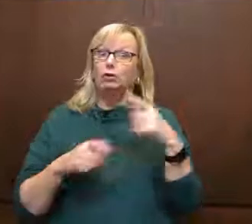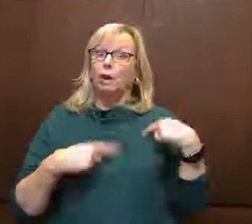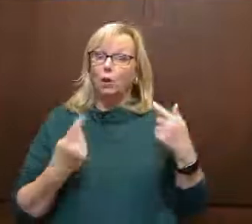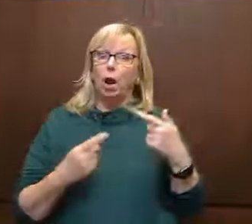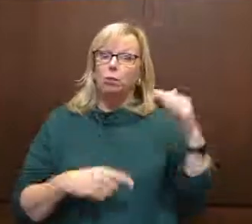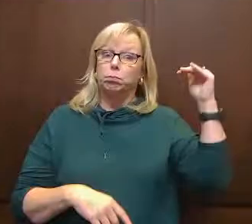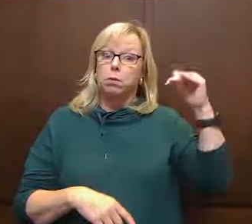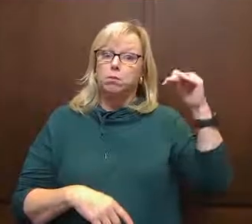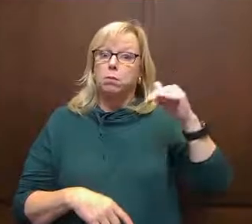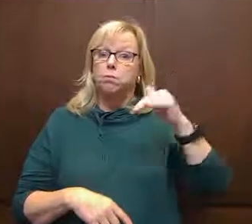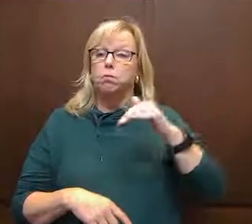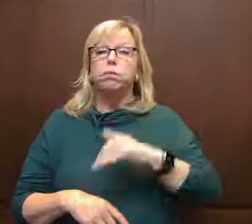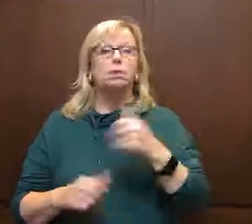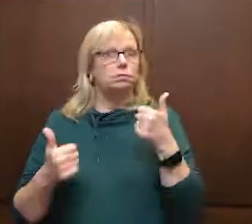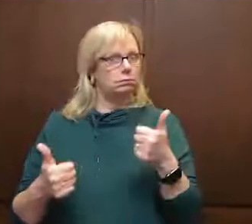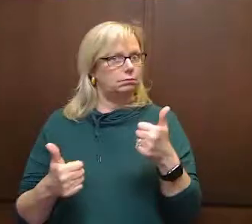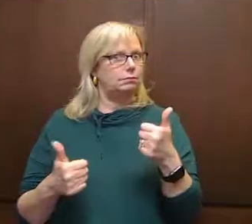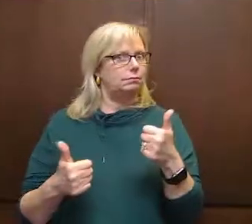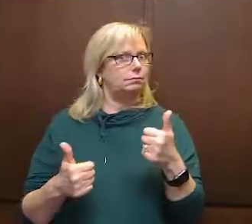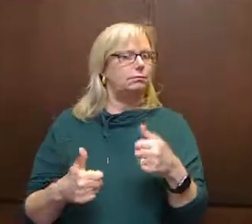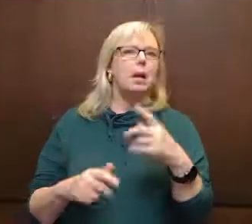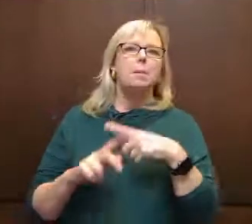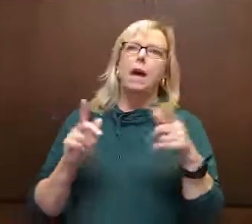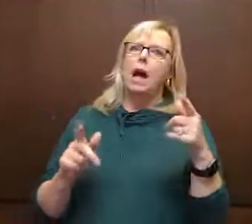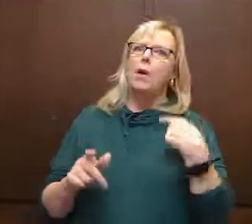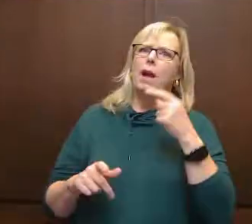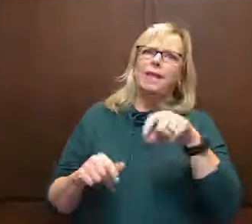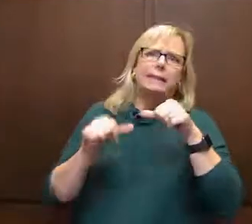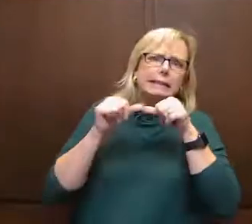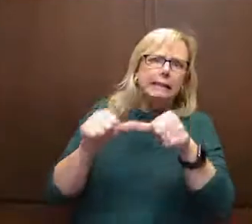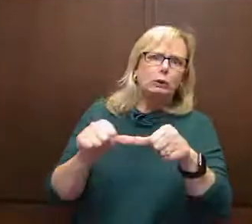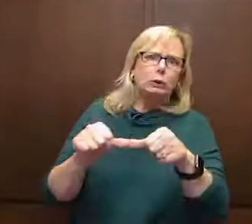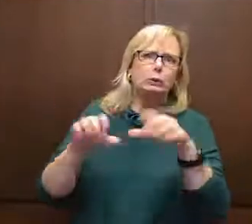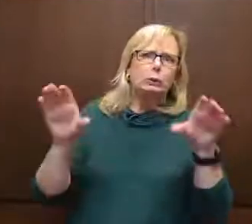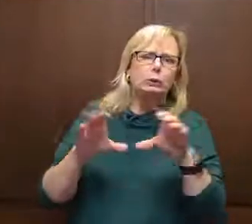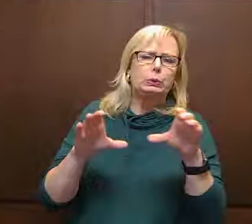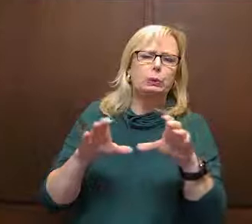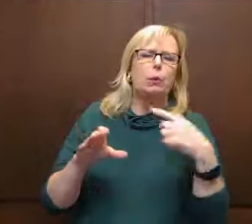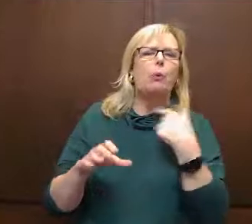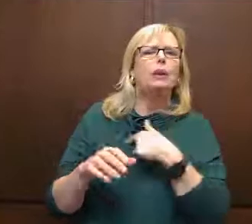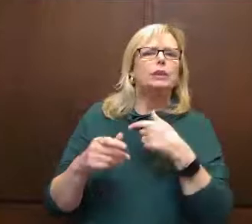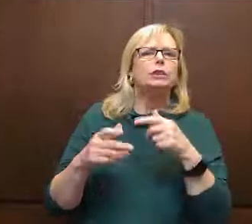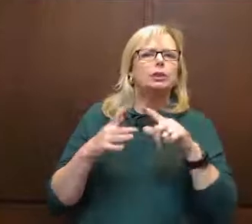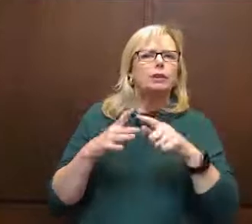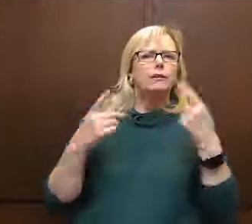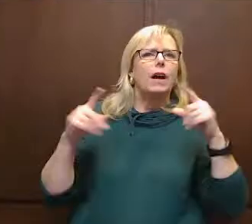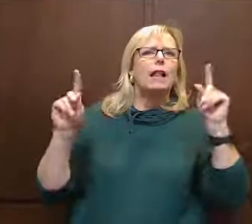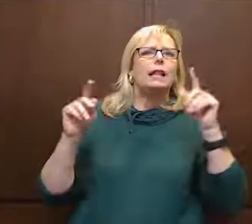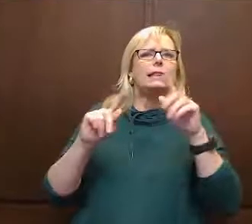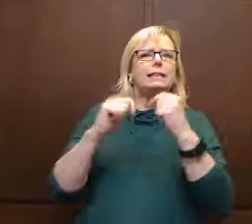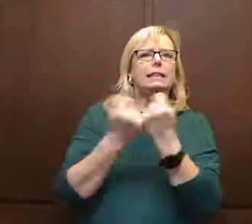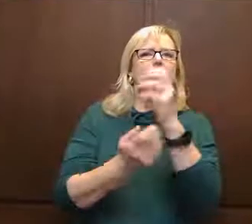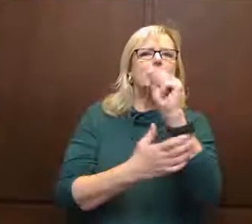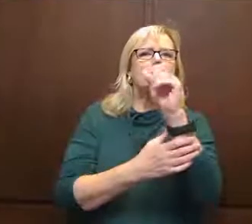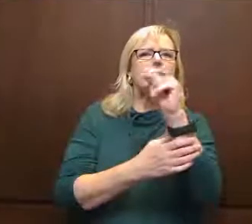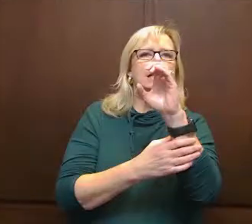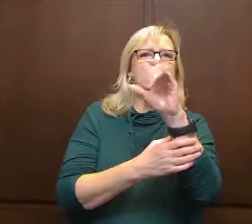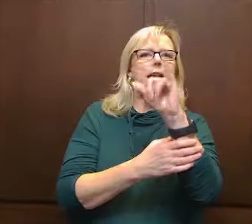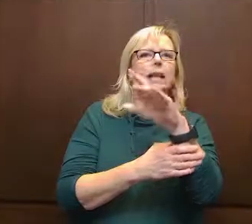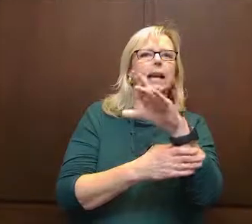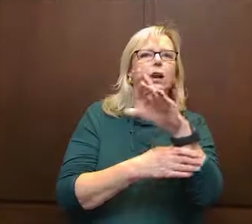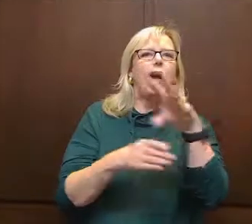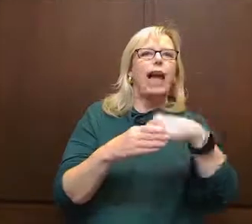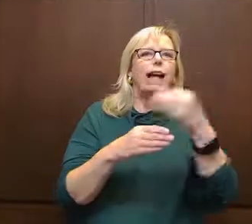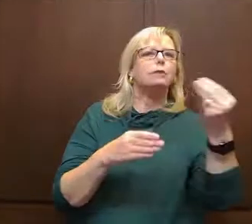We are trending downward, but we've got to continue to do. We're trending downward because Team St. Clair's out there doing the